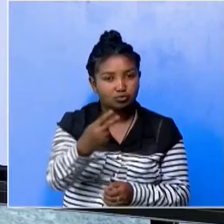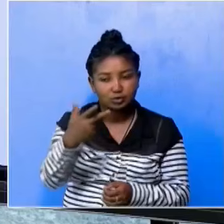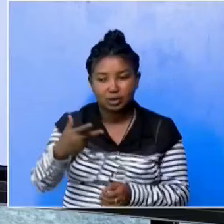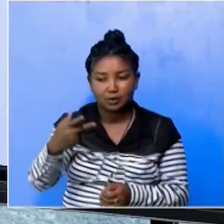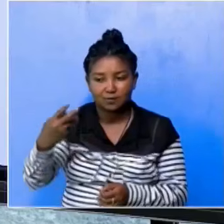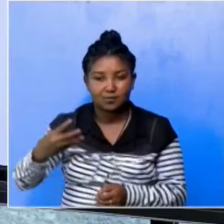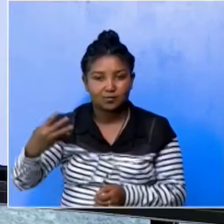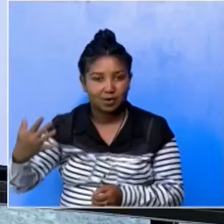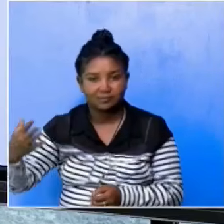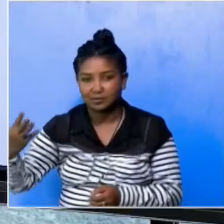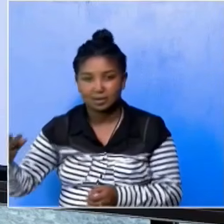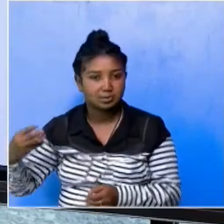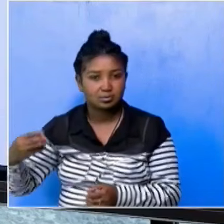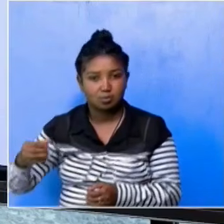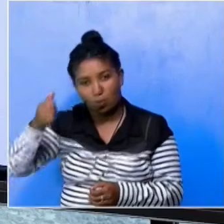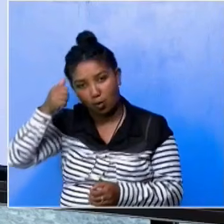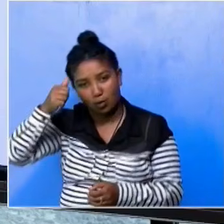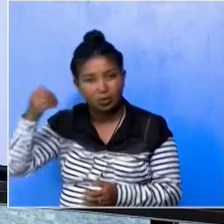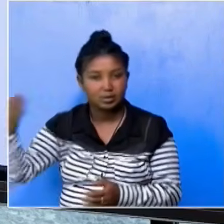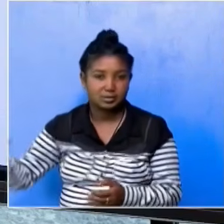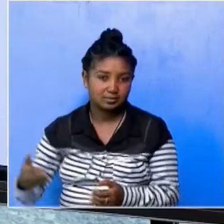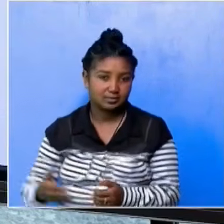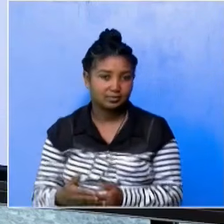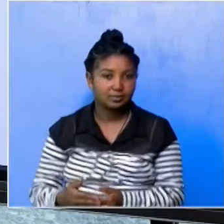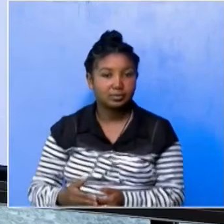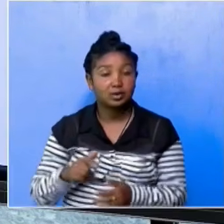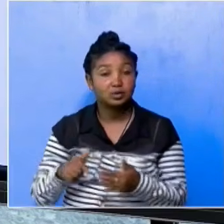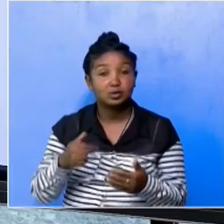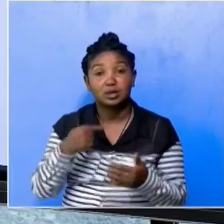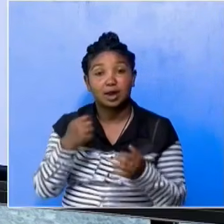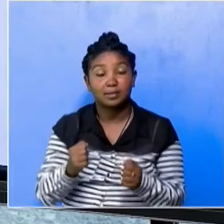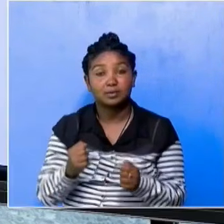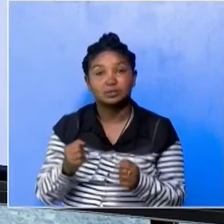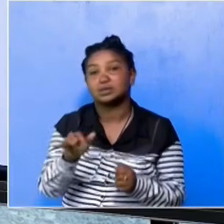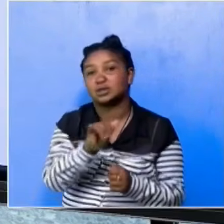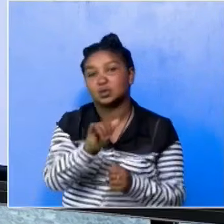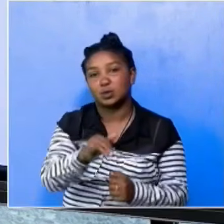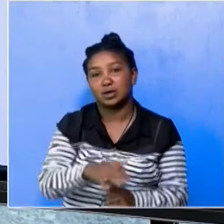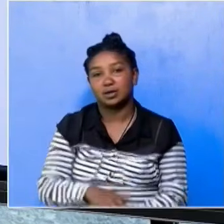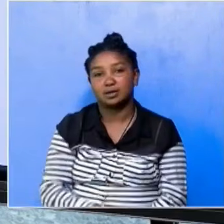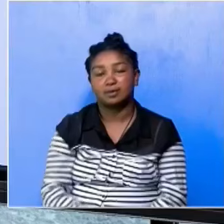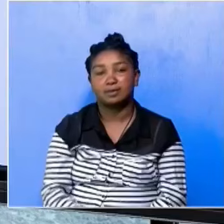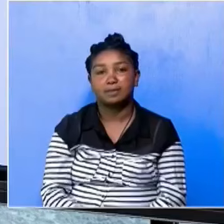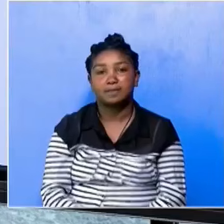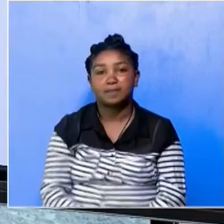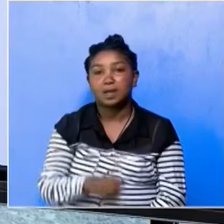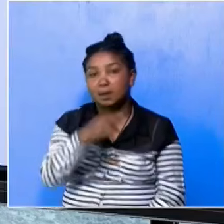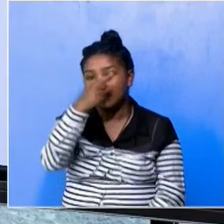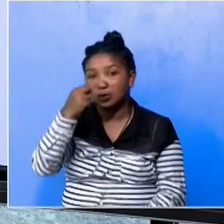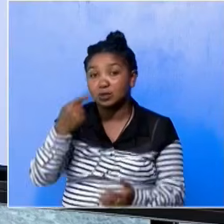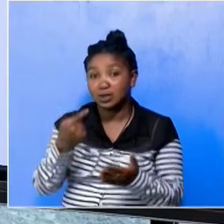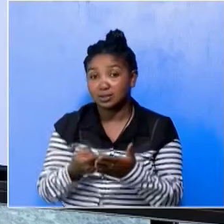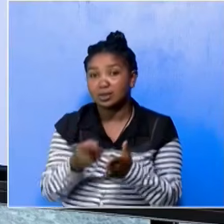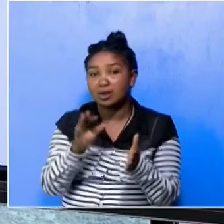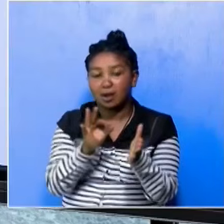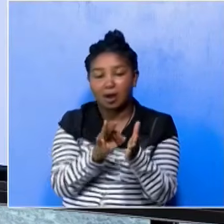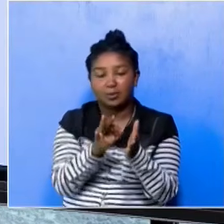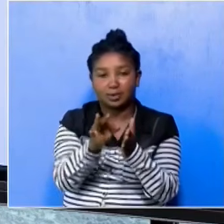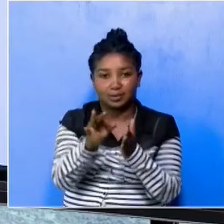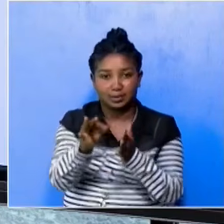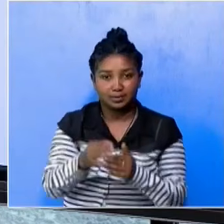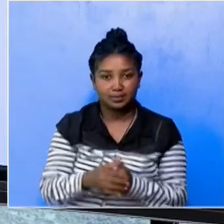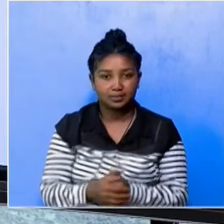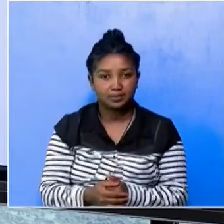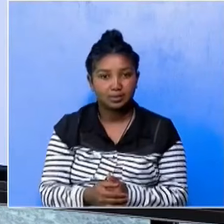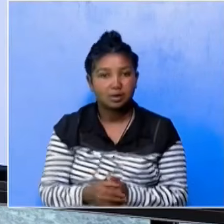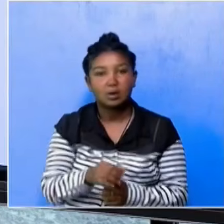3, 4, 5 boys. Okay? So it can be used in such ways because that is countable.